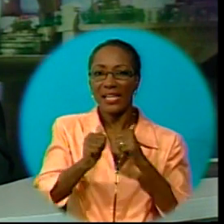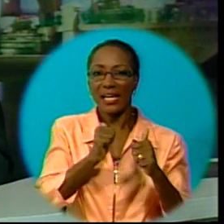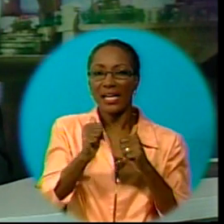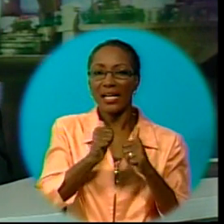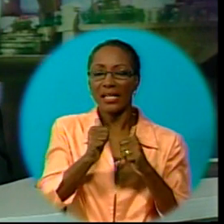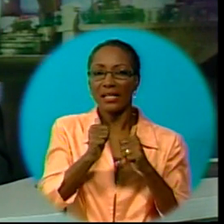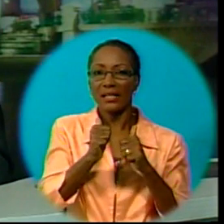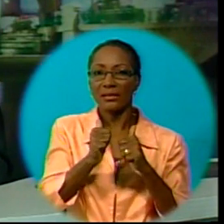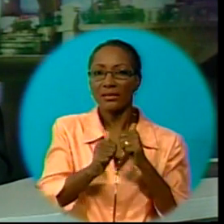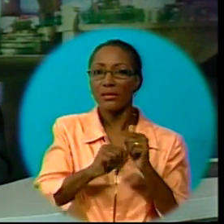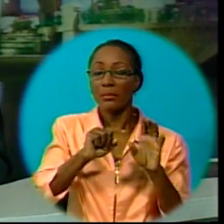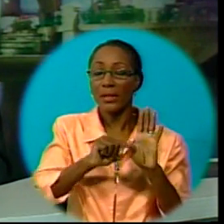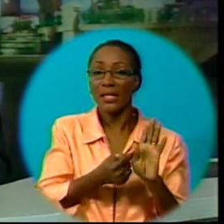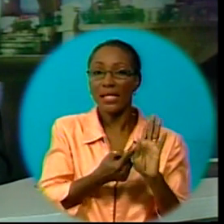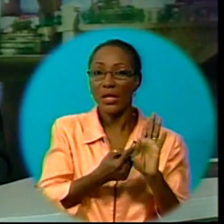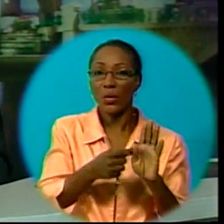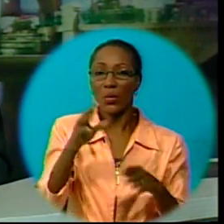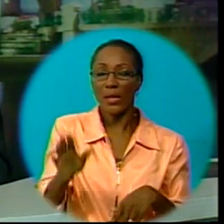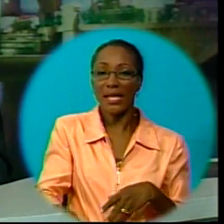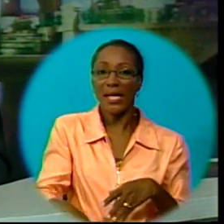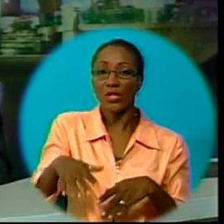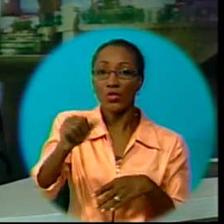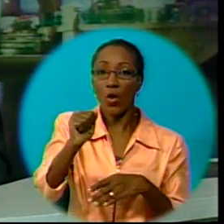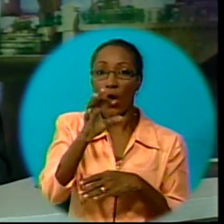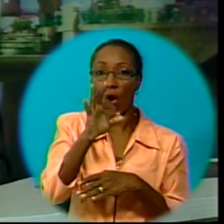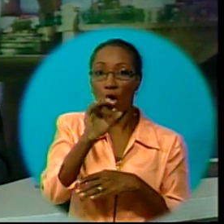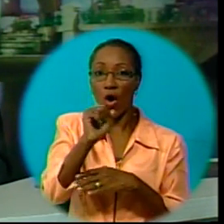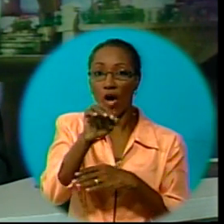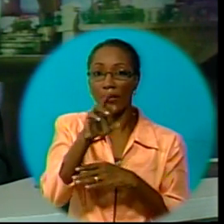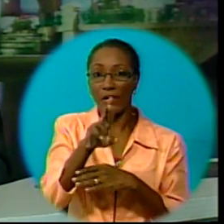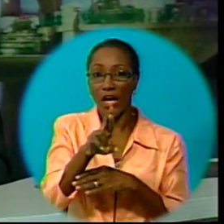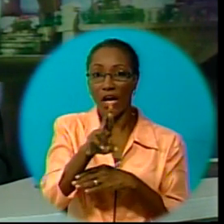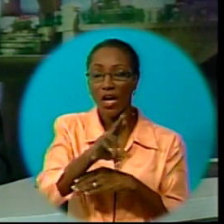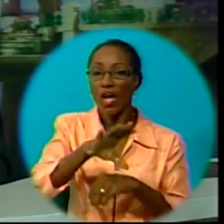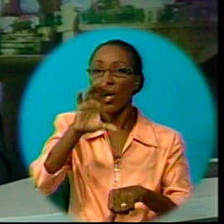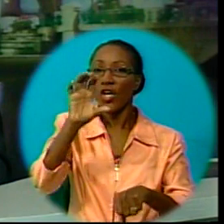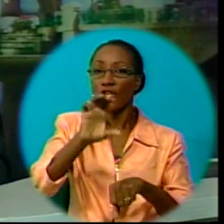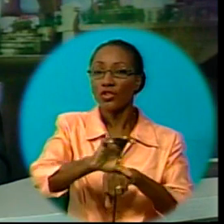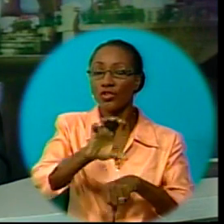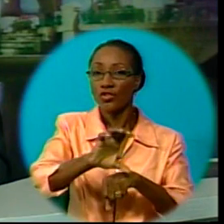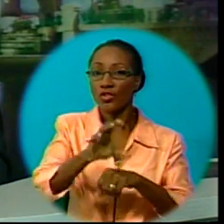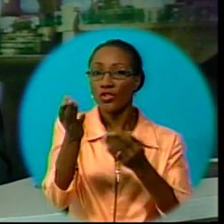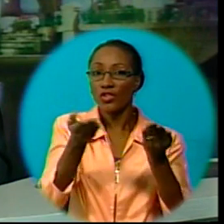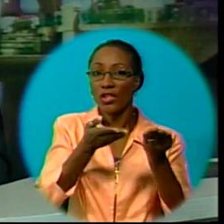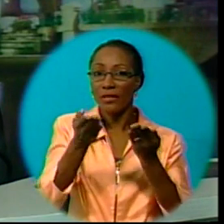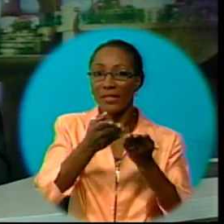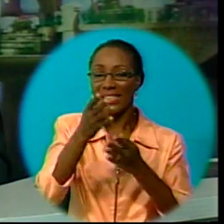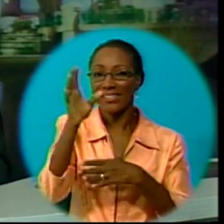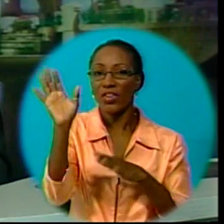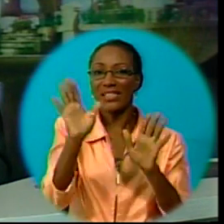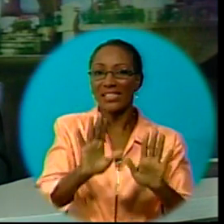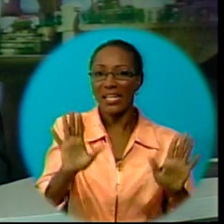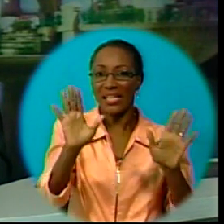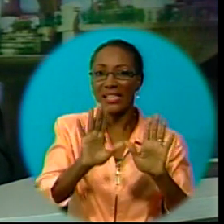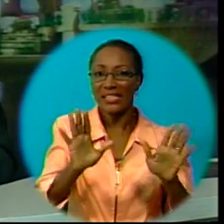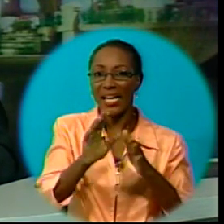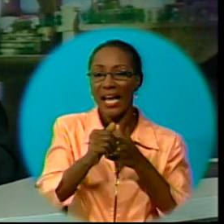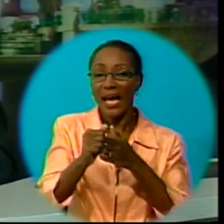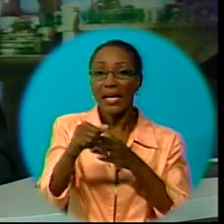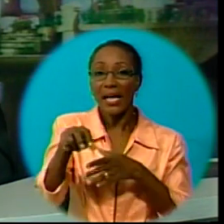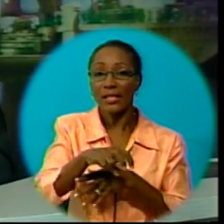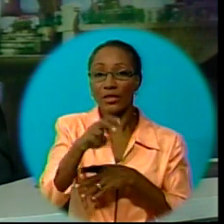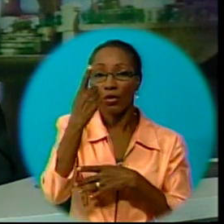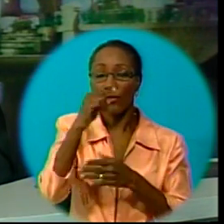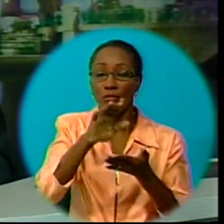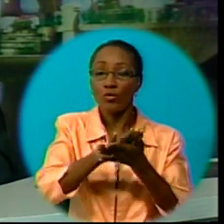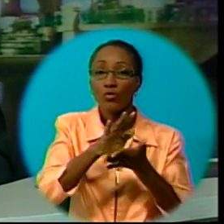fair on the grounds of Roberts Manufacturing, a church service at the St. James Parish Church on Sunday, guided tours for school children of